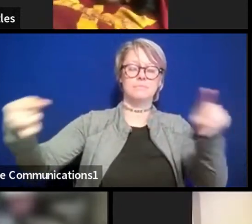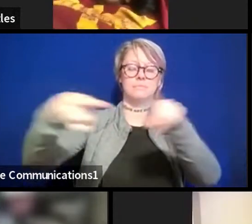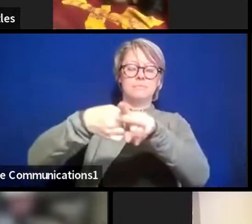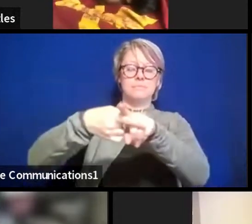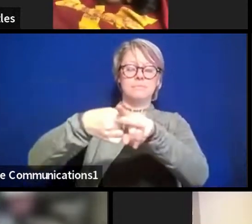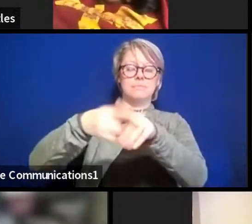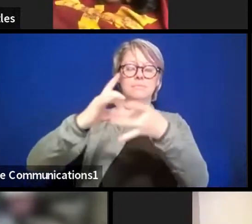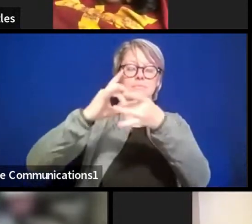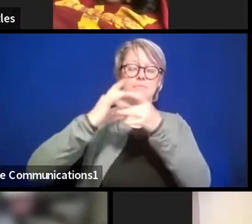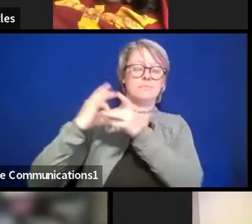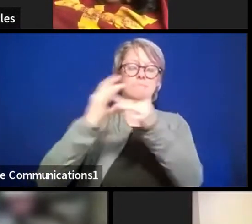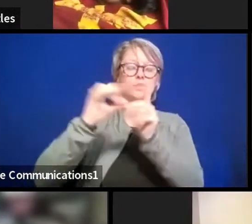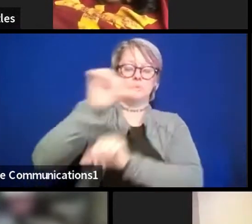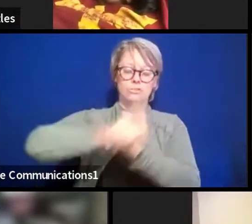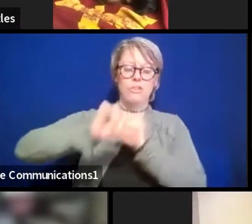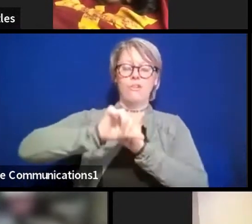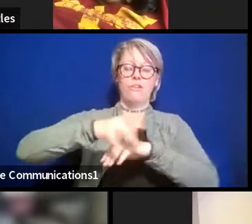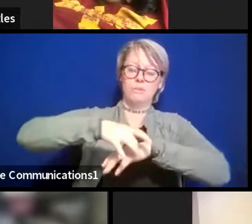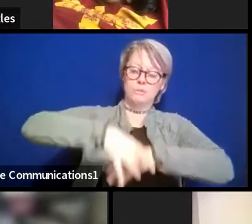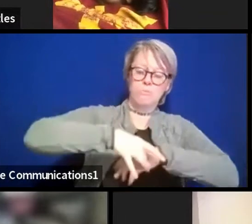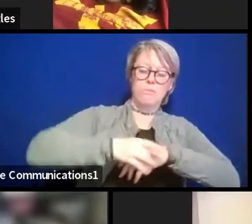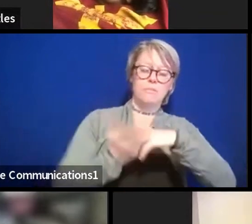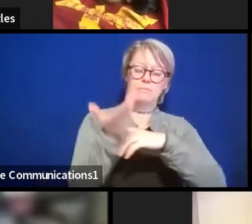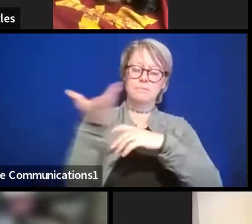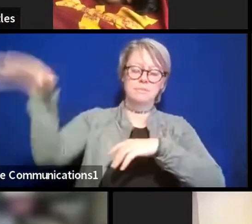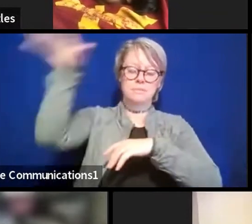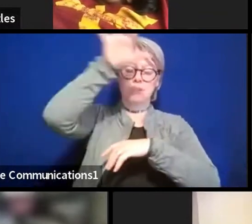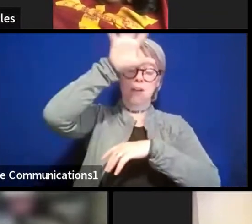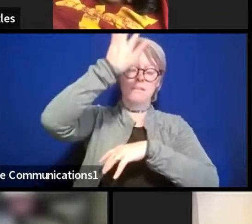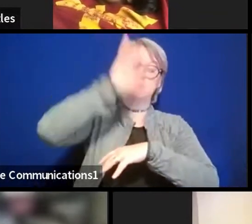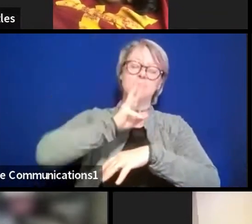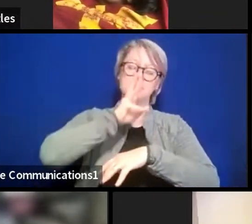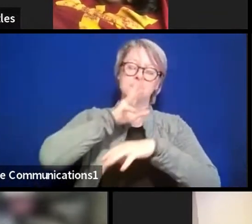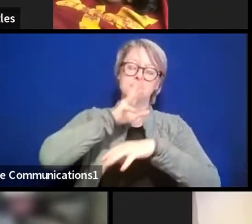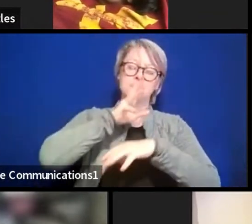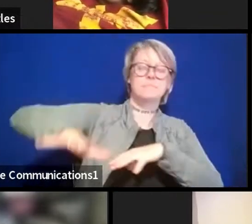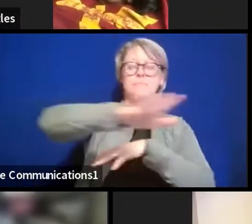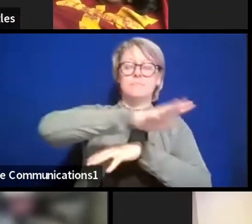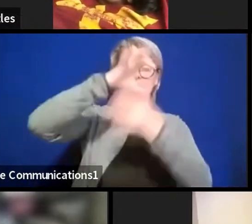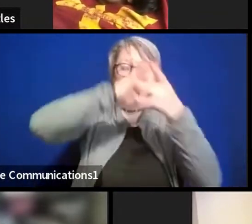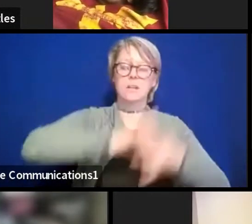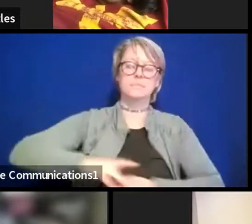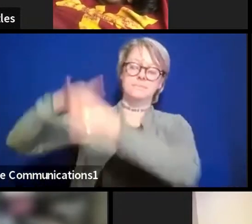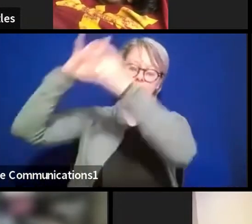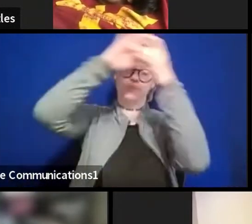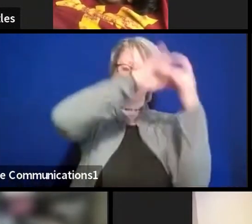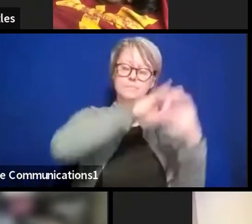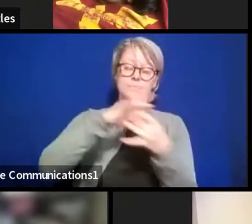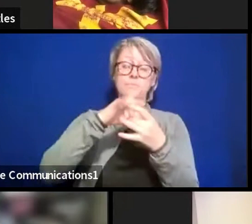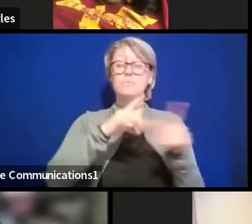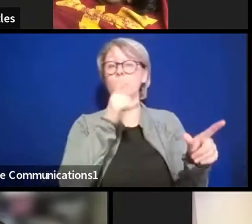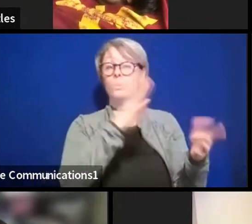earth, they connect us to the sky, they connect us to the water. And those people, while their bodies